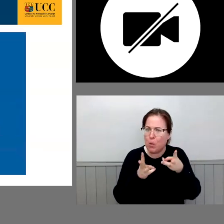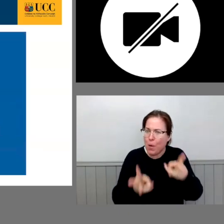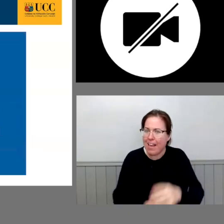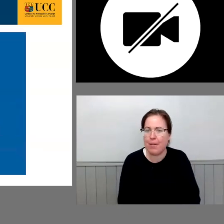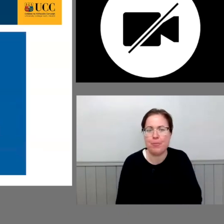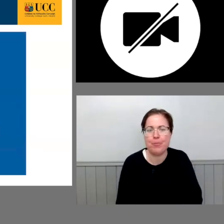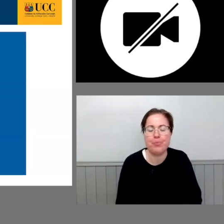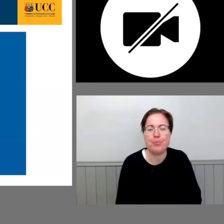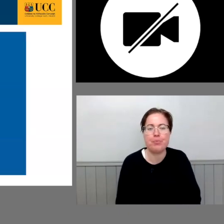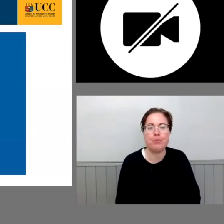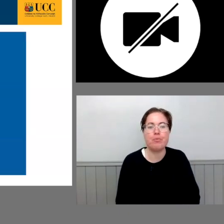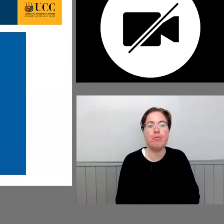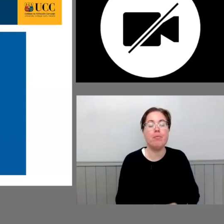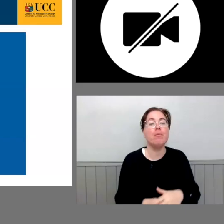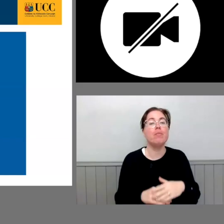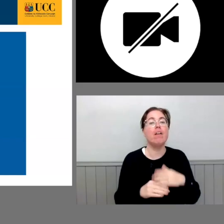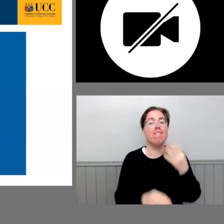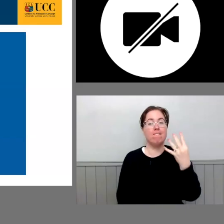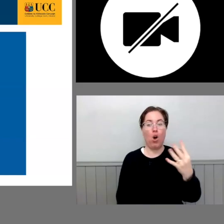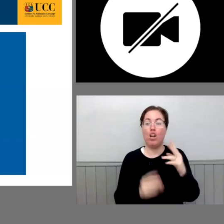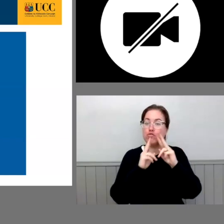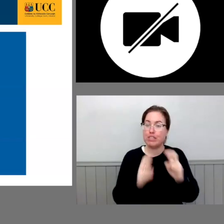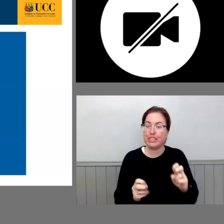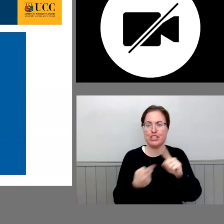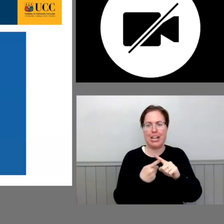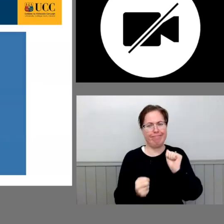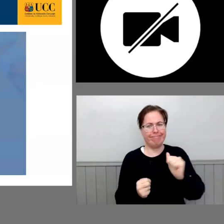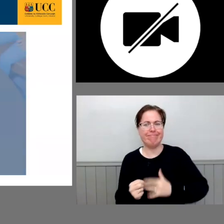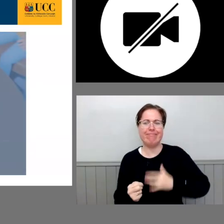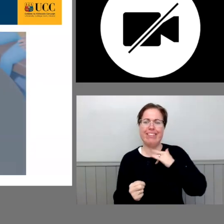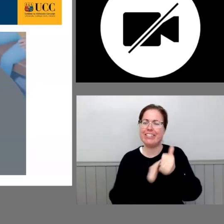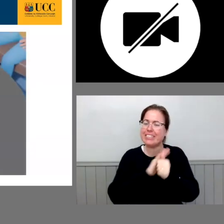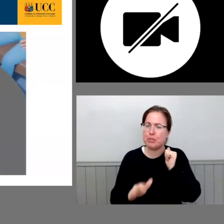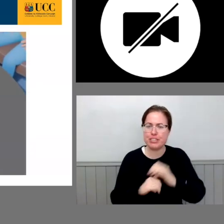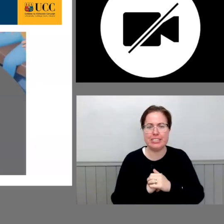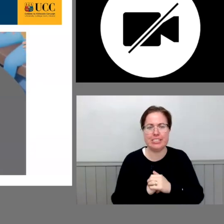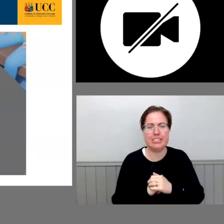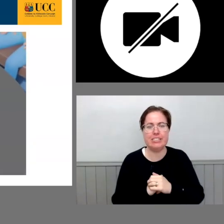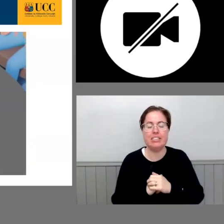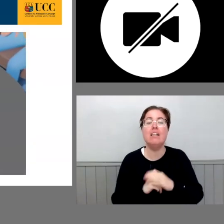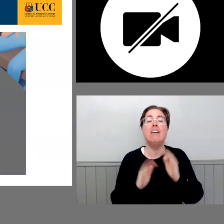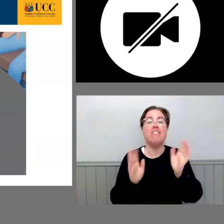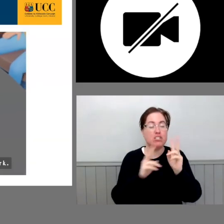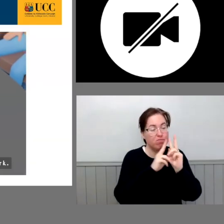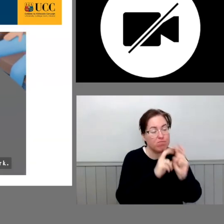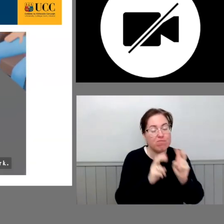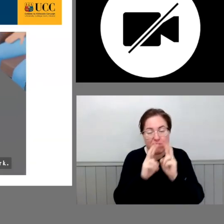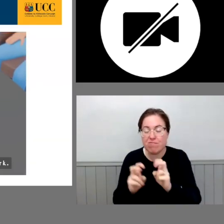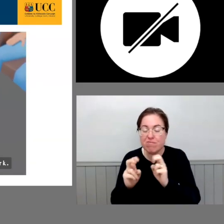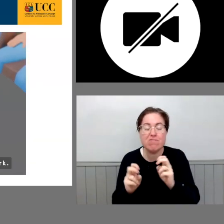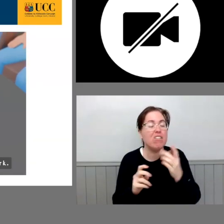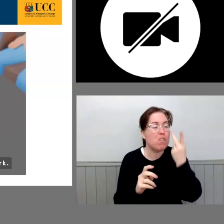4. Research and lived experience. We reviewed many sources, research